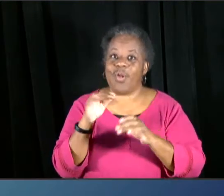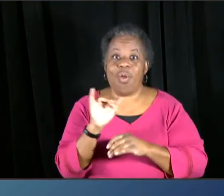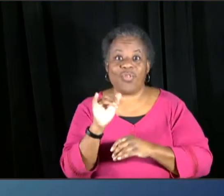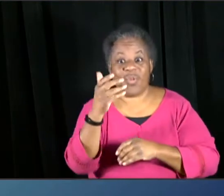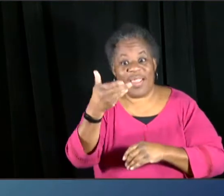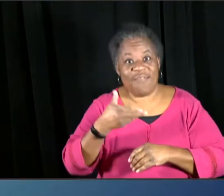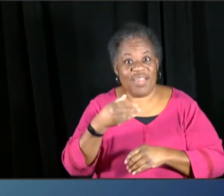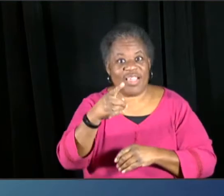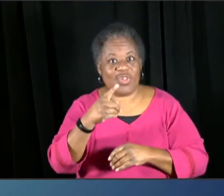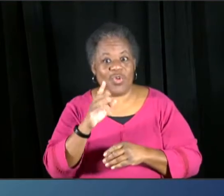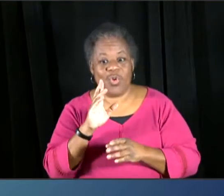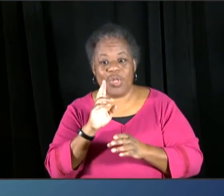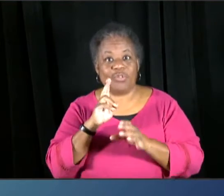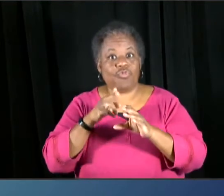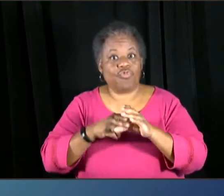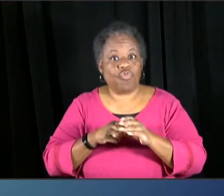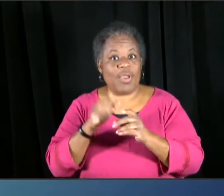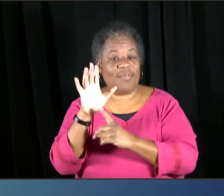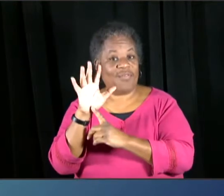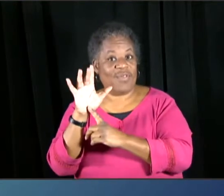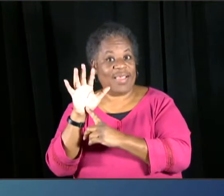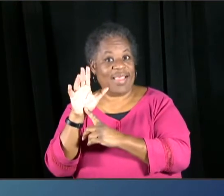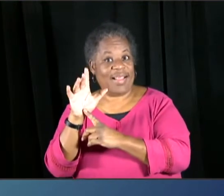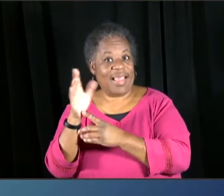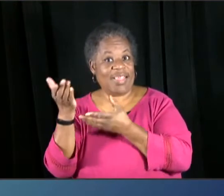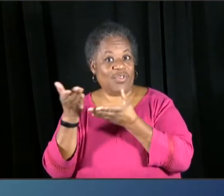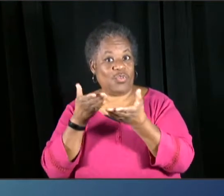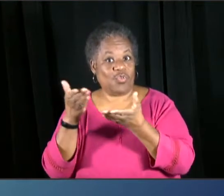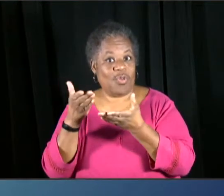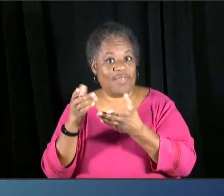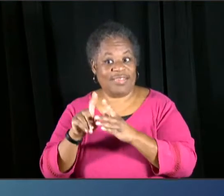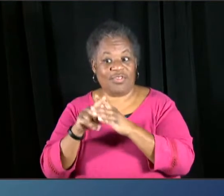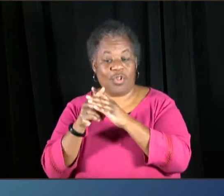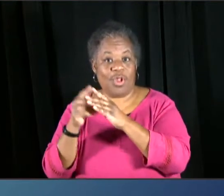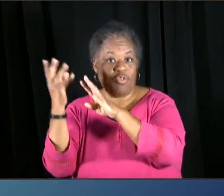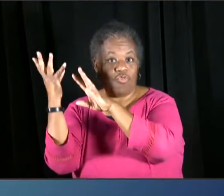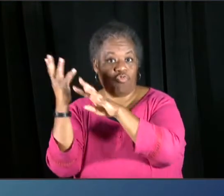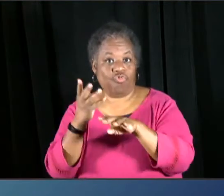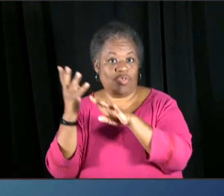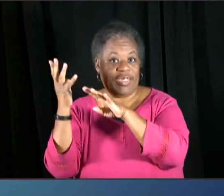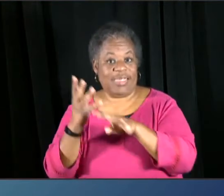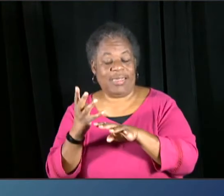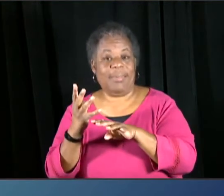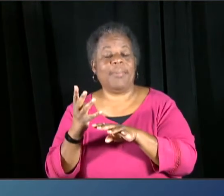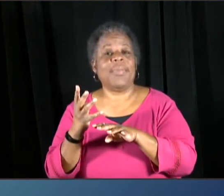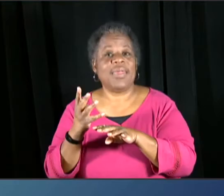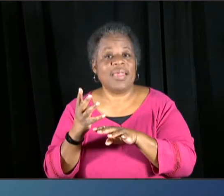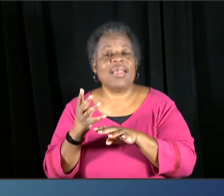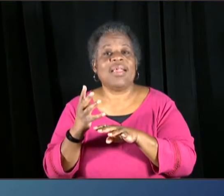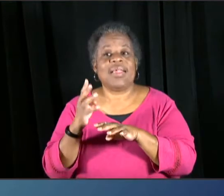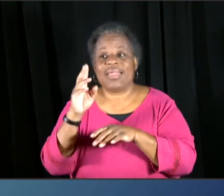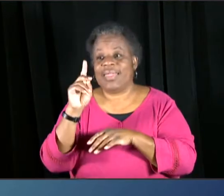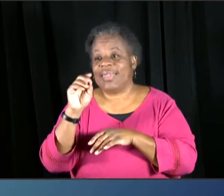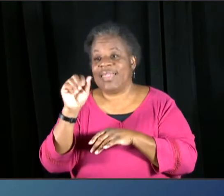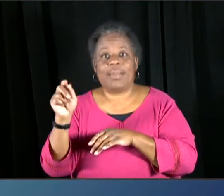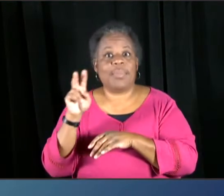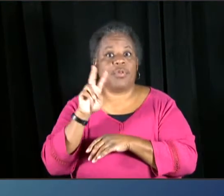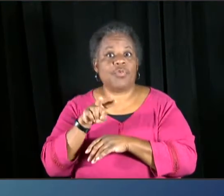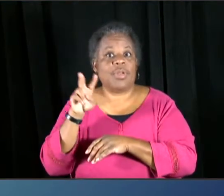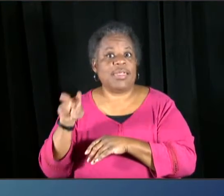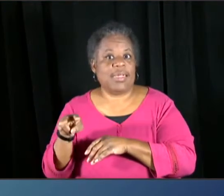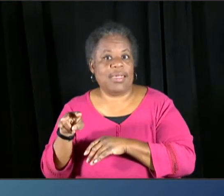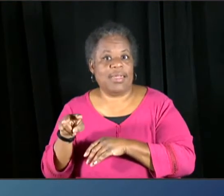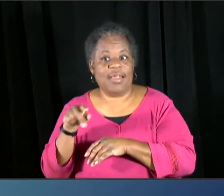candlelight service, which will be available to stream starting December 22nd. This year, it's a super